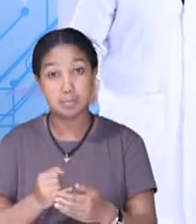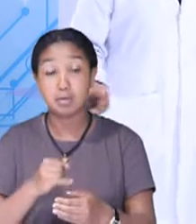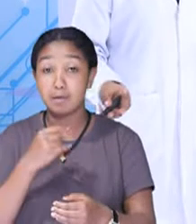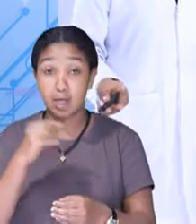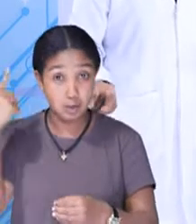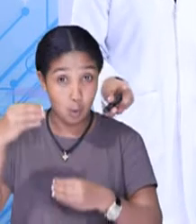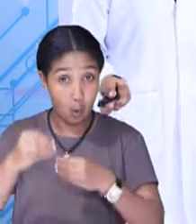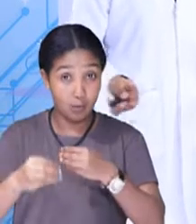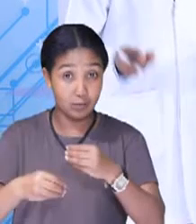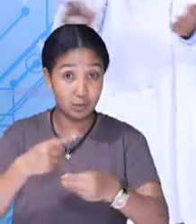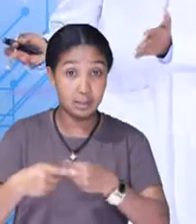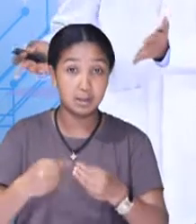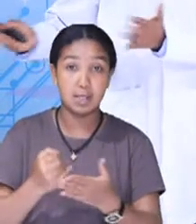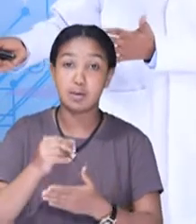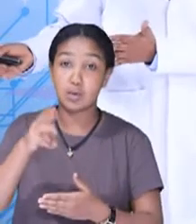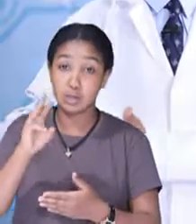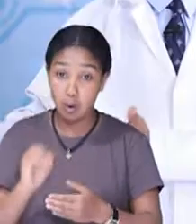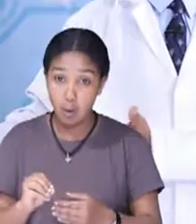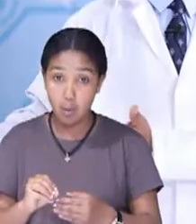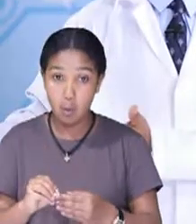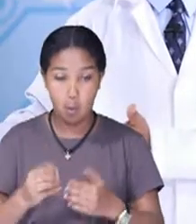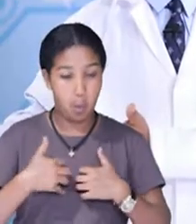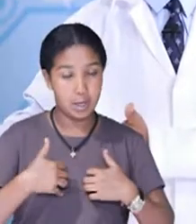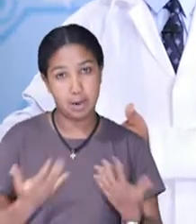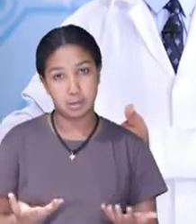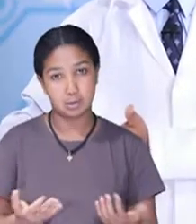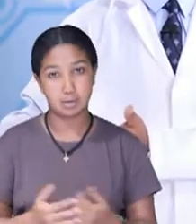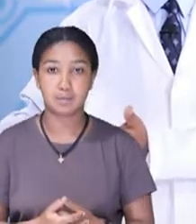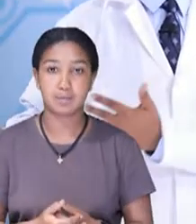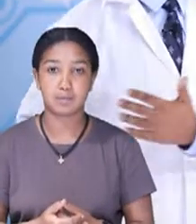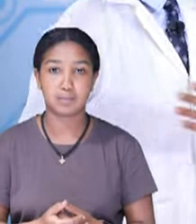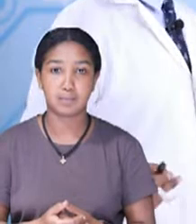no photosynthetic organisms, there was no heterotrophism as well.